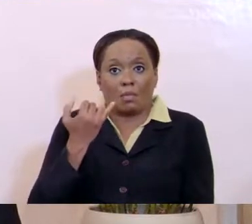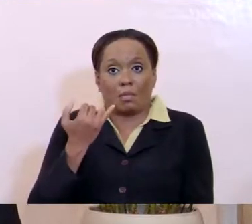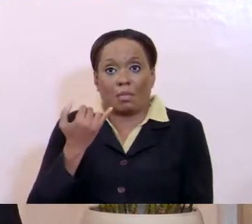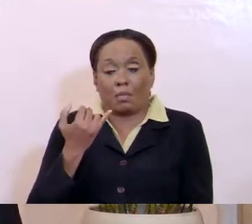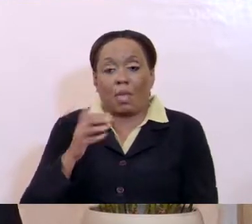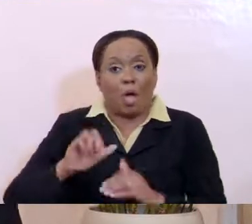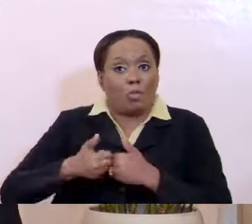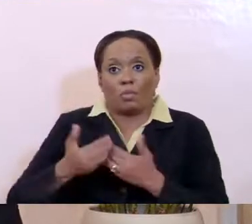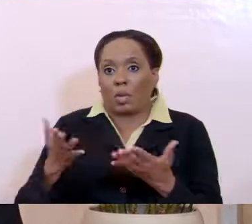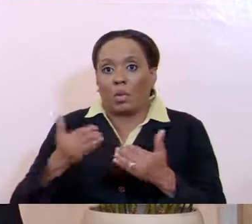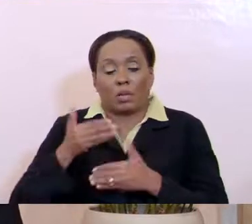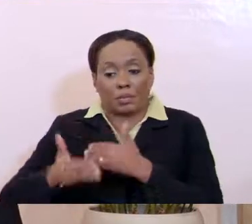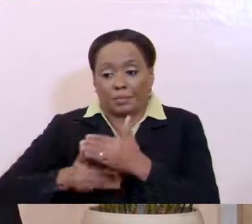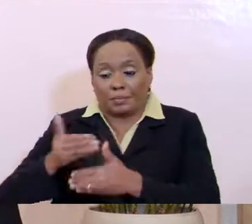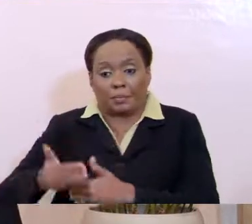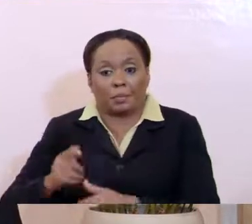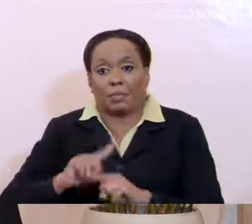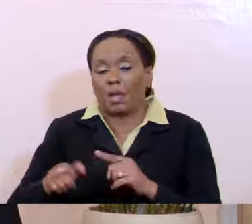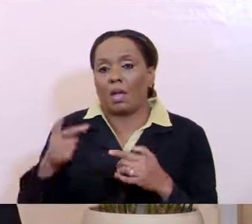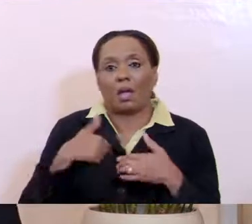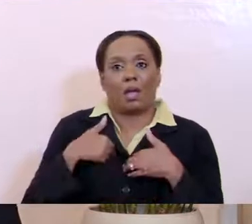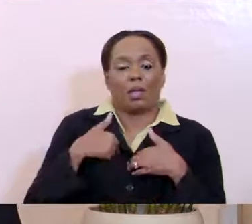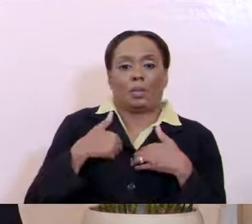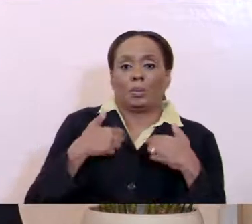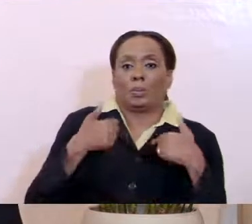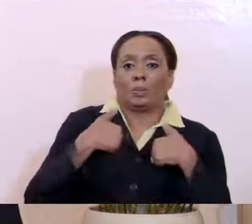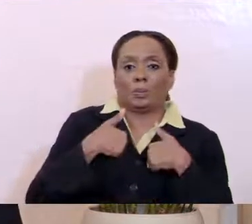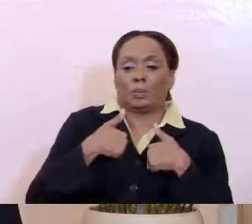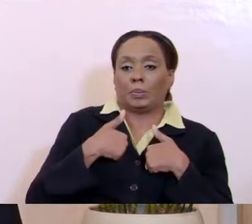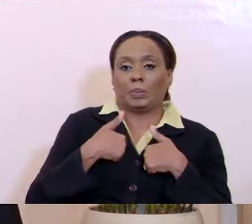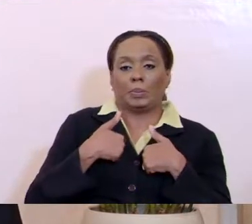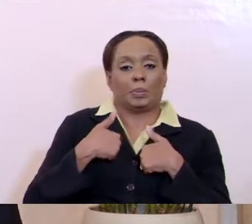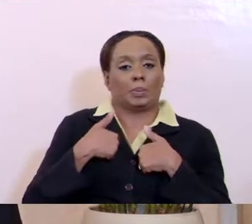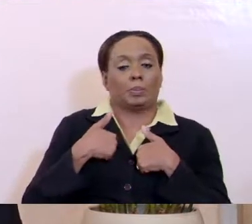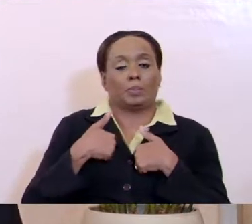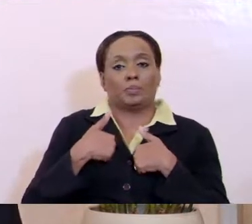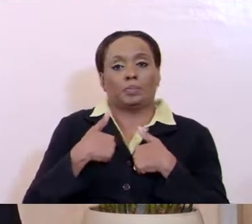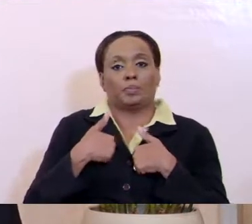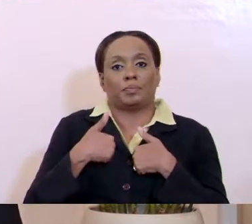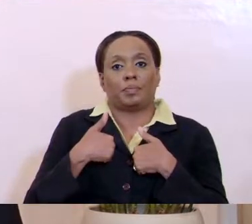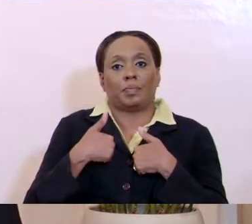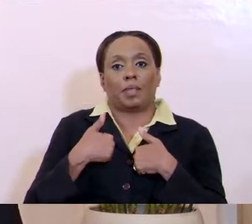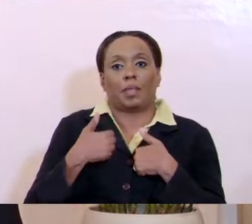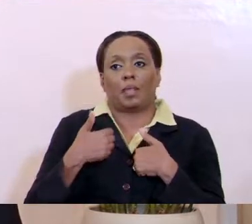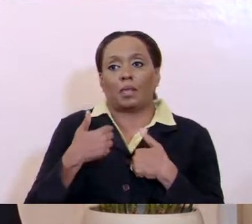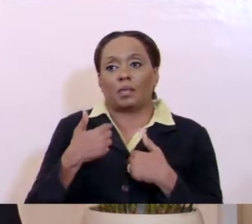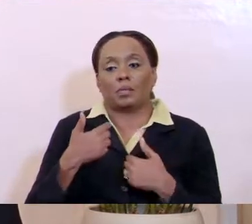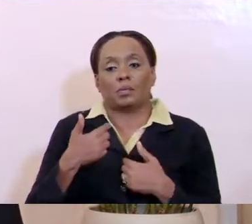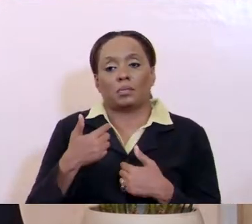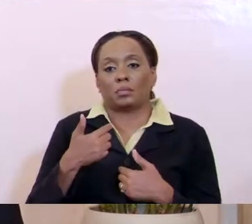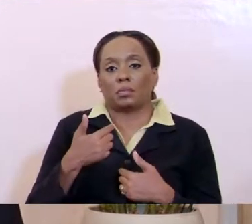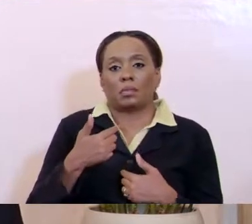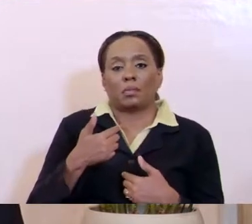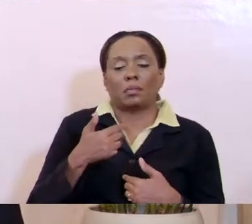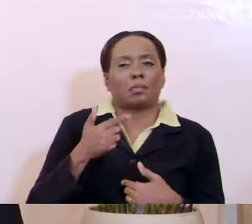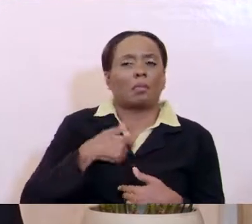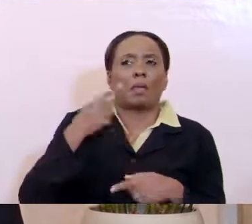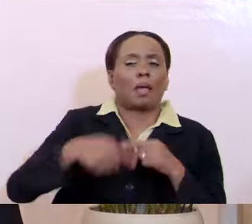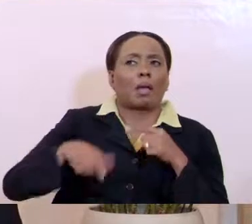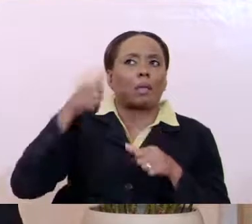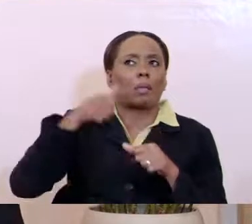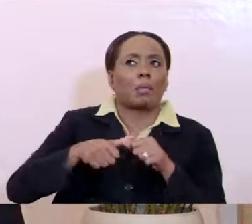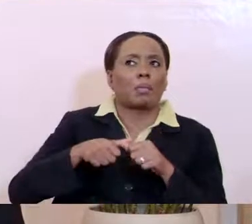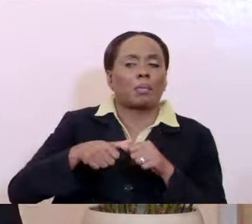revenue. But I'm not able, I have no recollection of us settling a position that we would ask those businesses